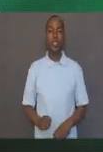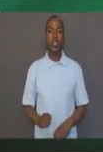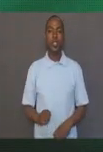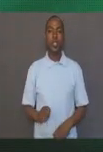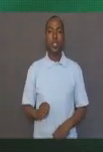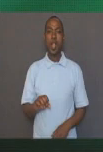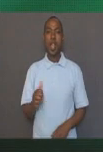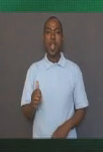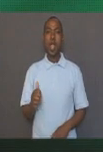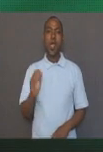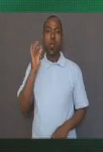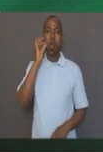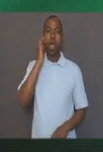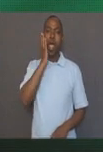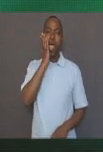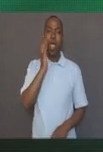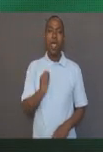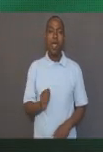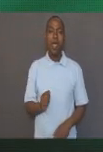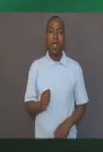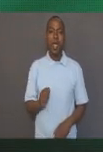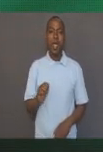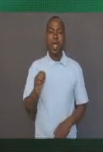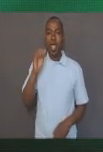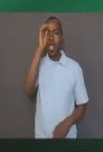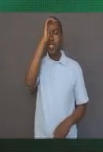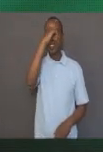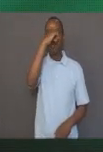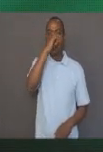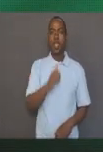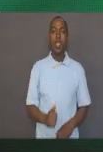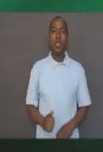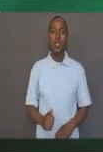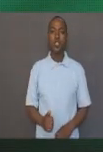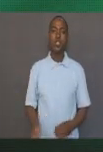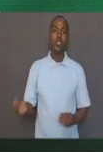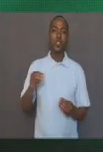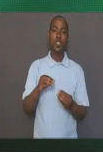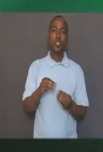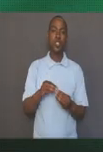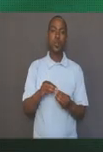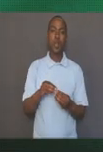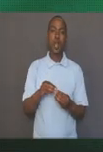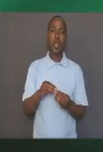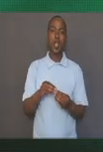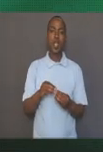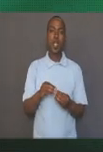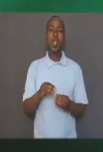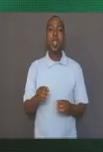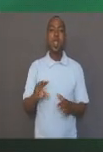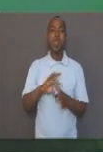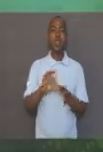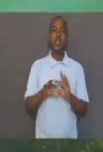leishmaniasis, malaria, and HIV/AIDS, in addition to leprosy.